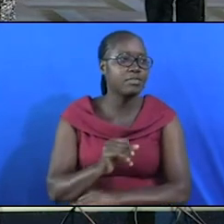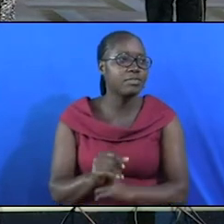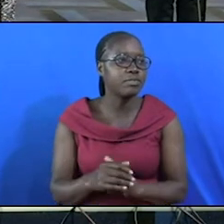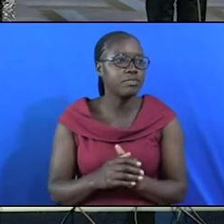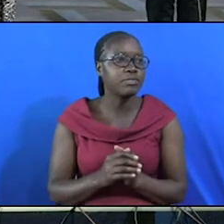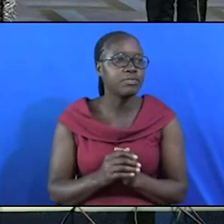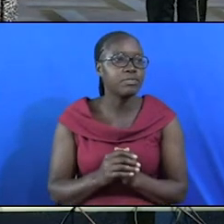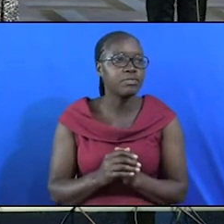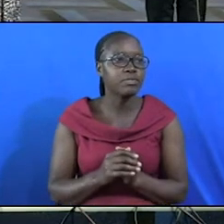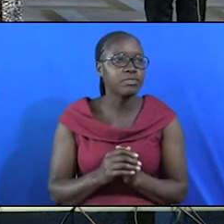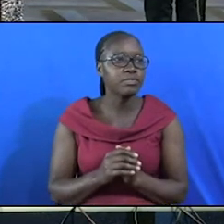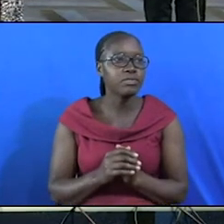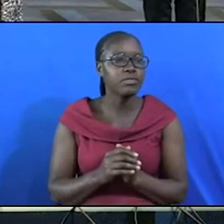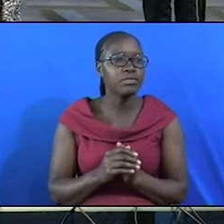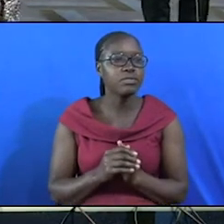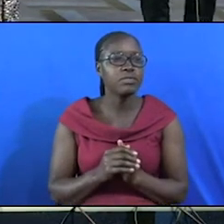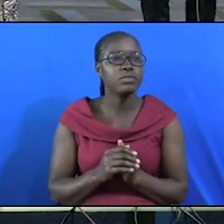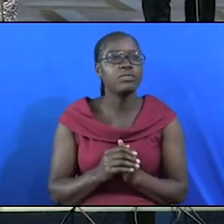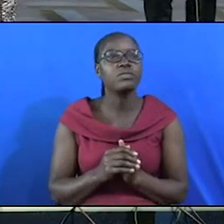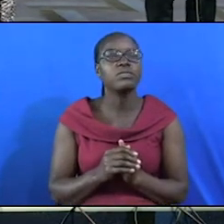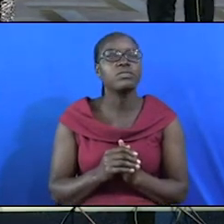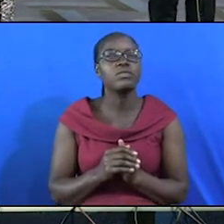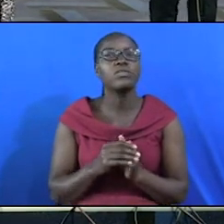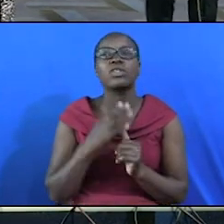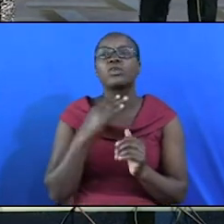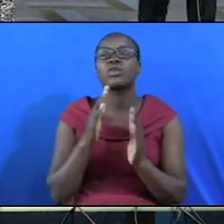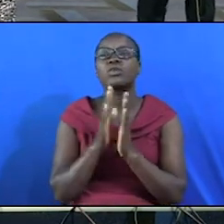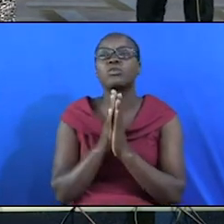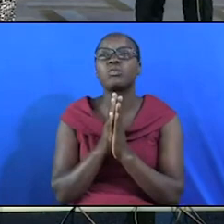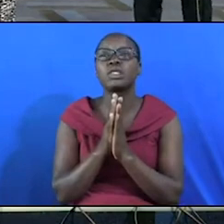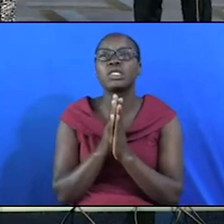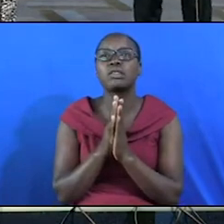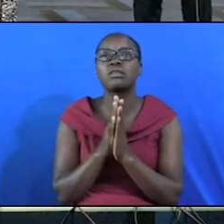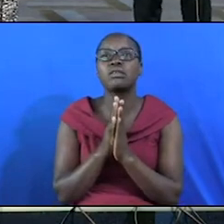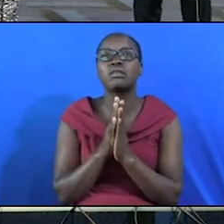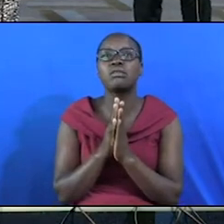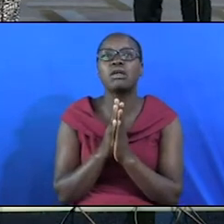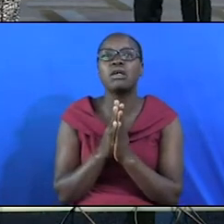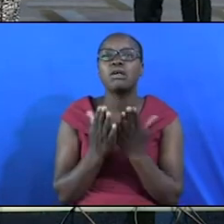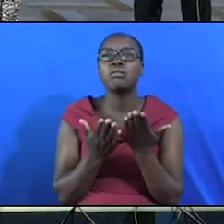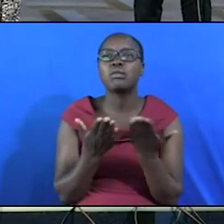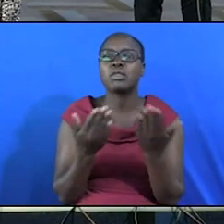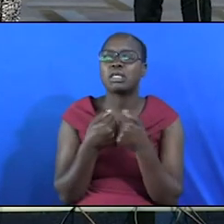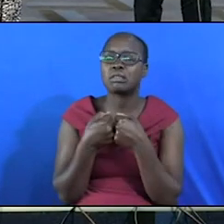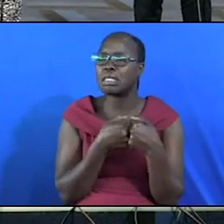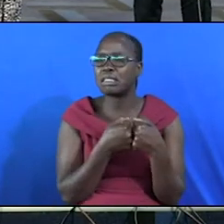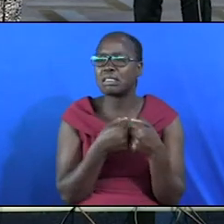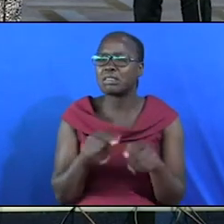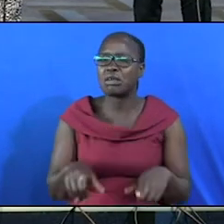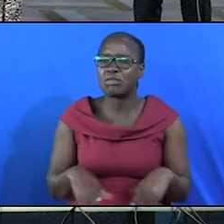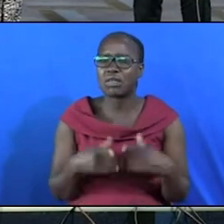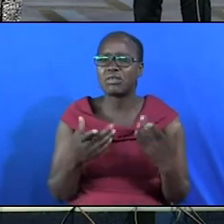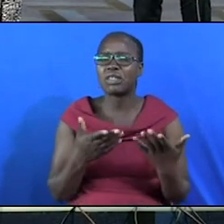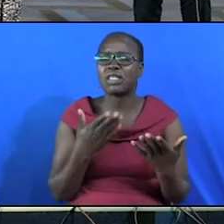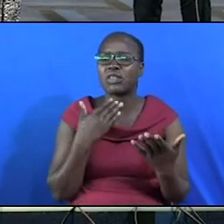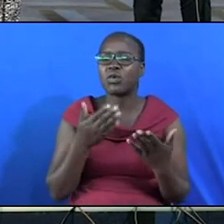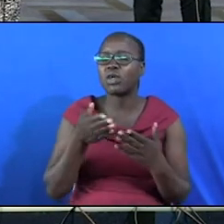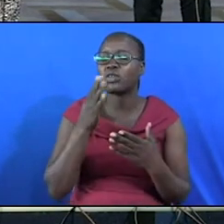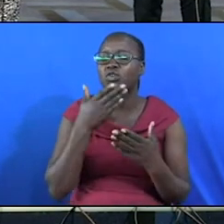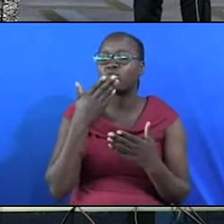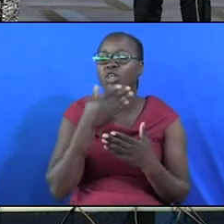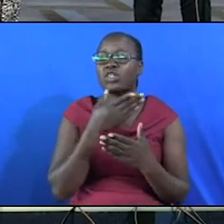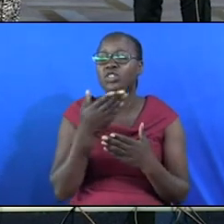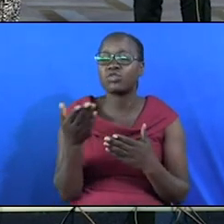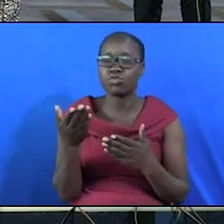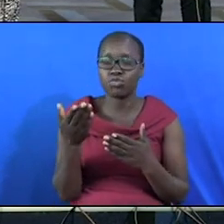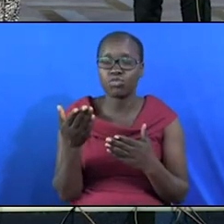day. Thank you so much. We want to pray. You may be here going through the difficulties of this life, and you want God to answer you at